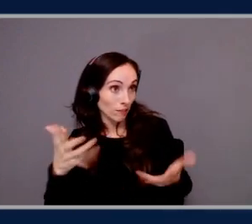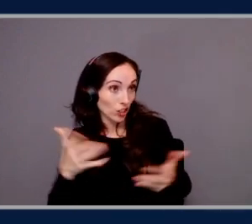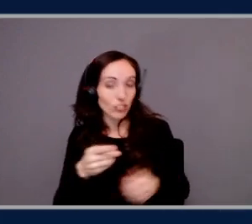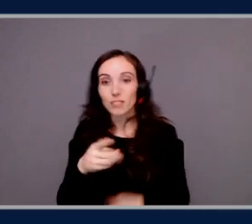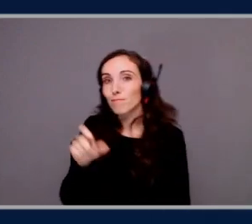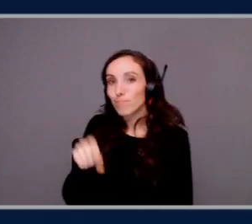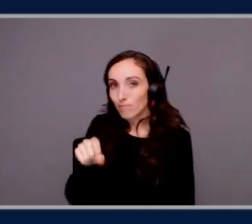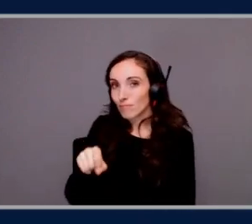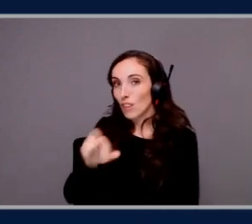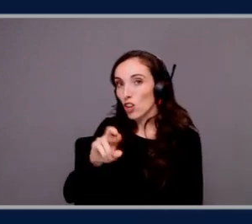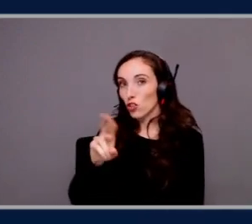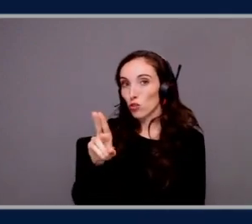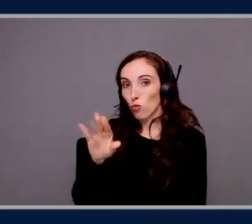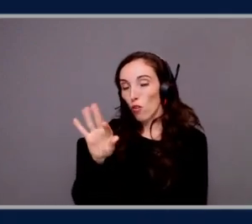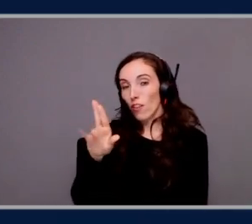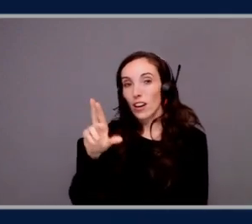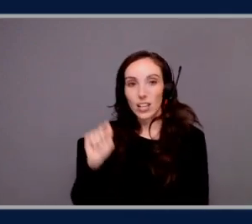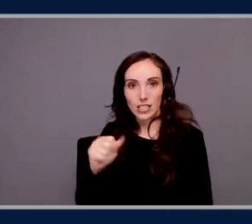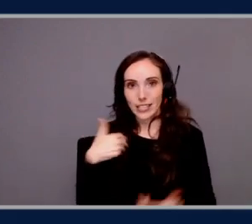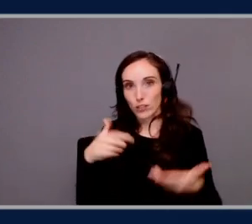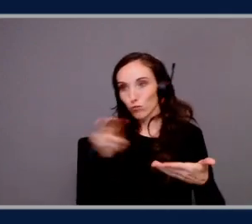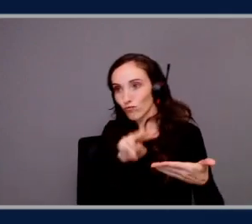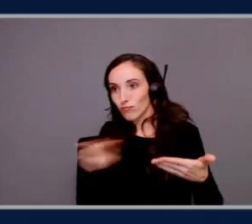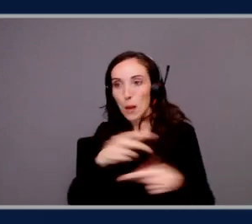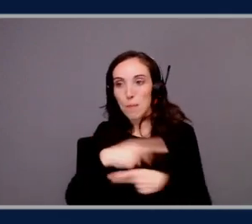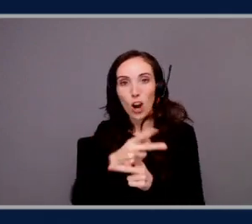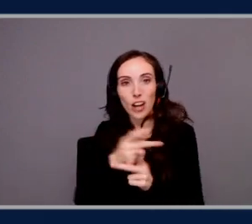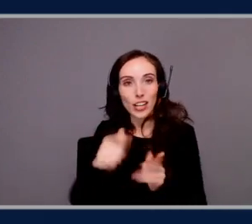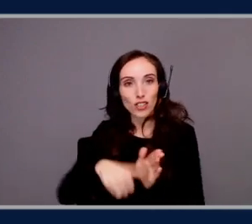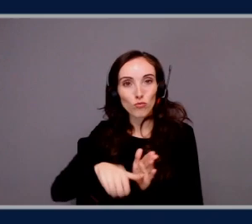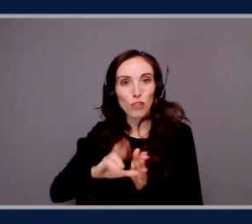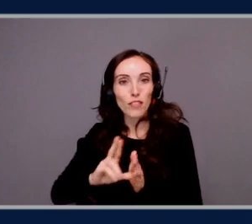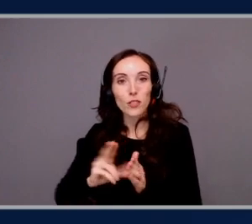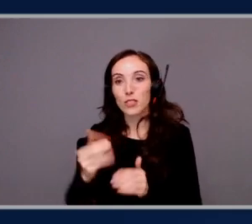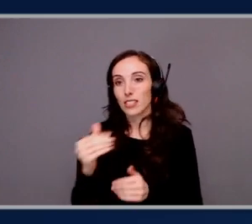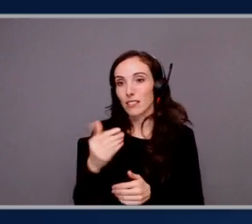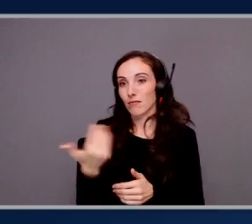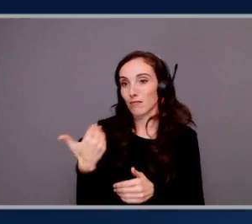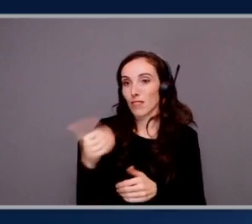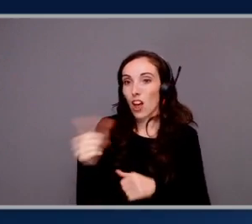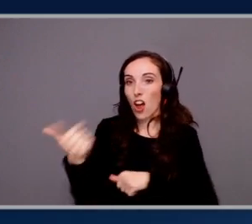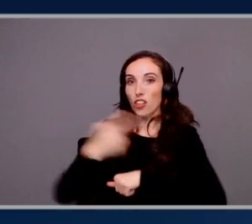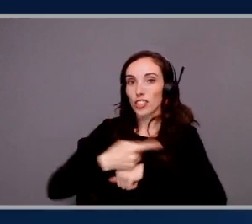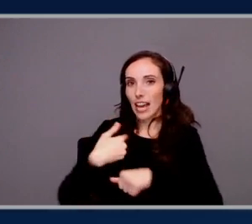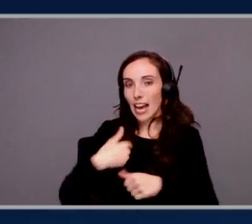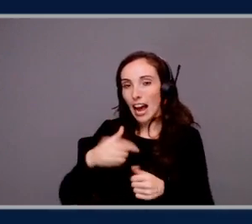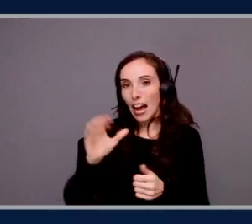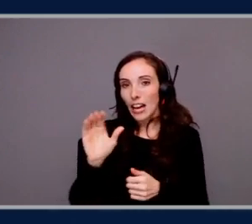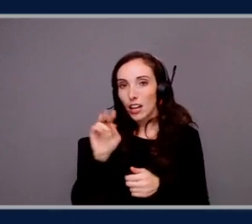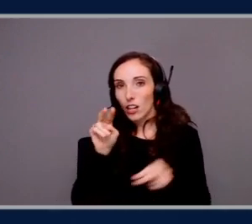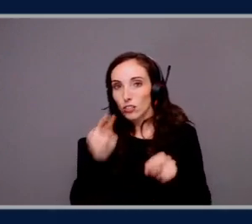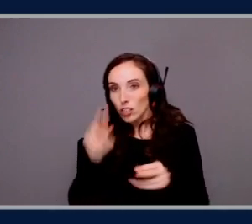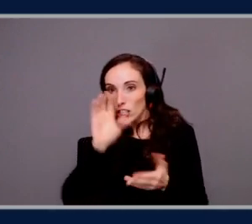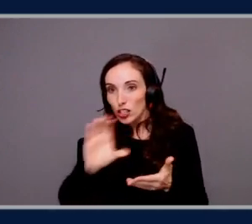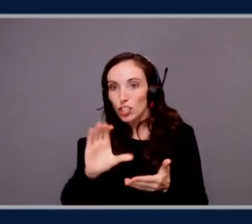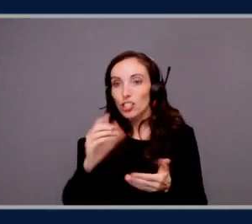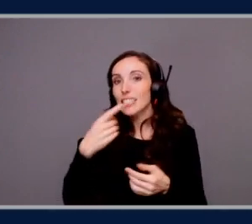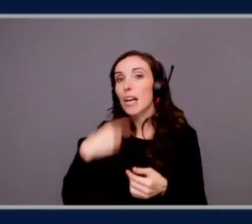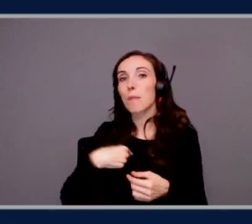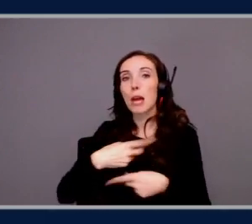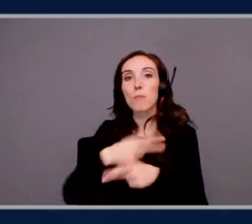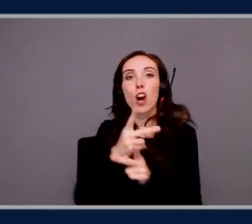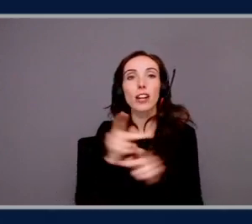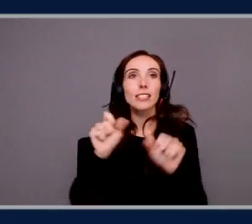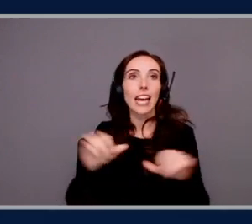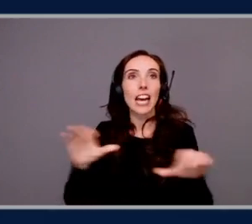through the product reviews much faster. Okay. The other day I searched something and I was like, tell me about a product that can, do X, Y,